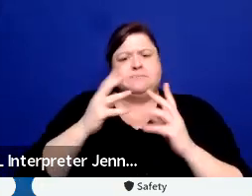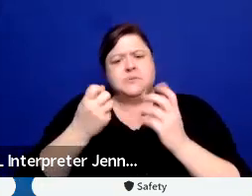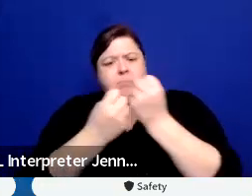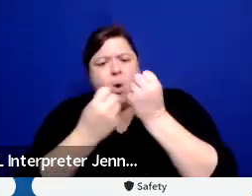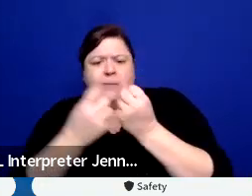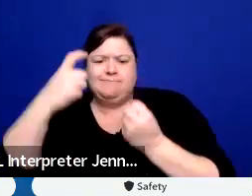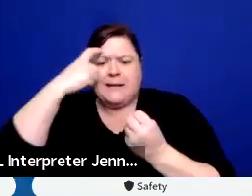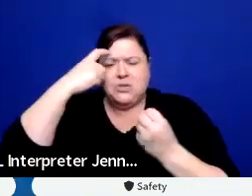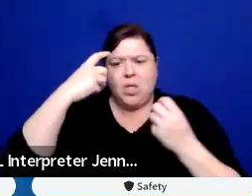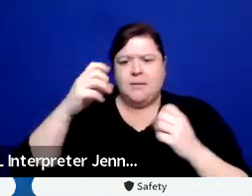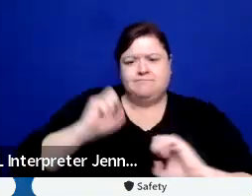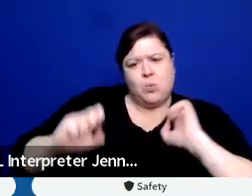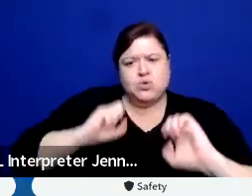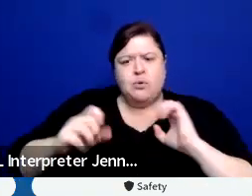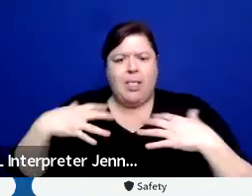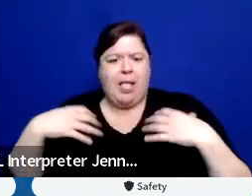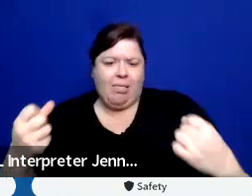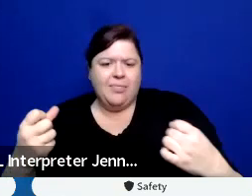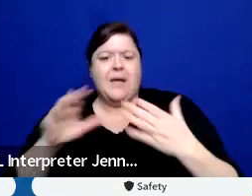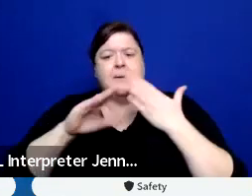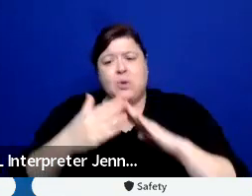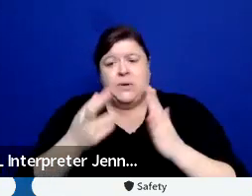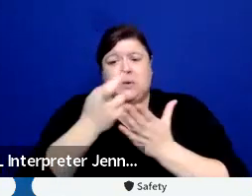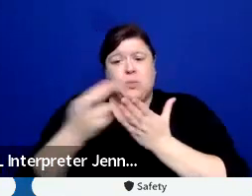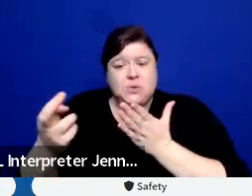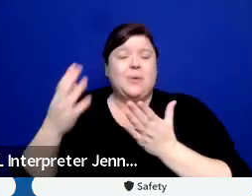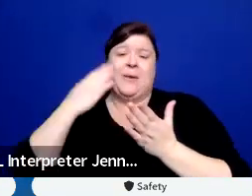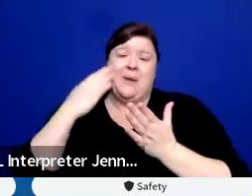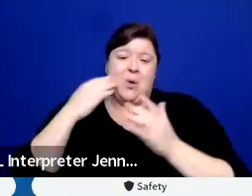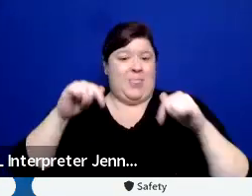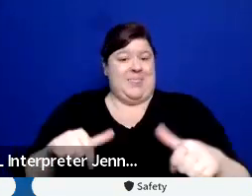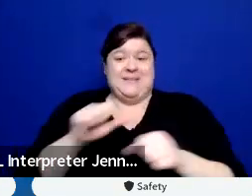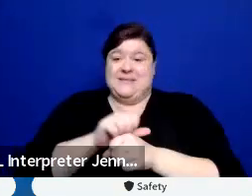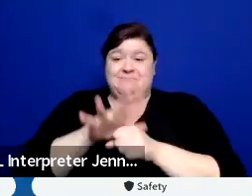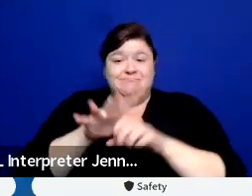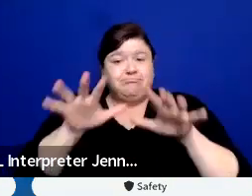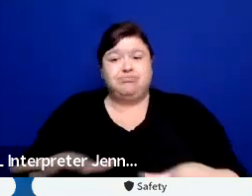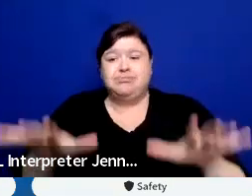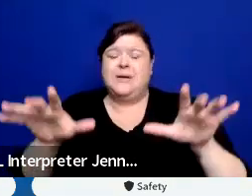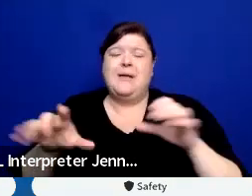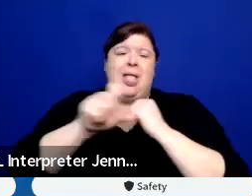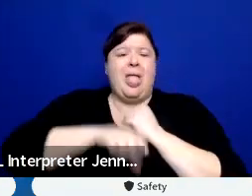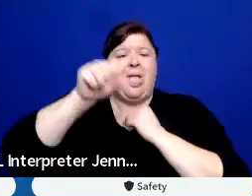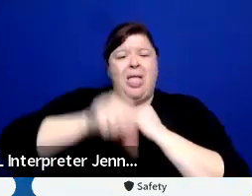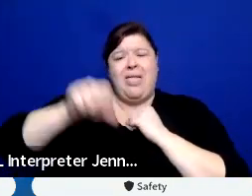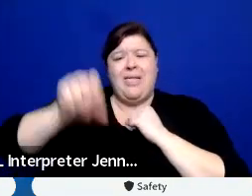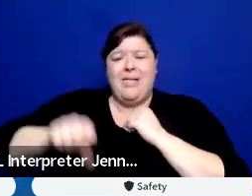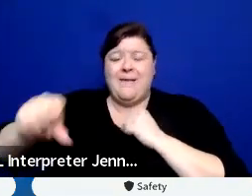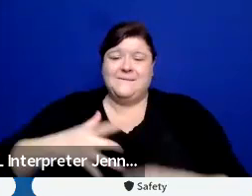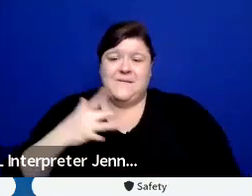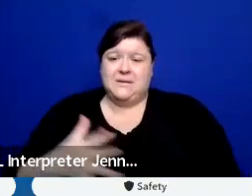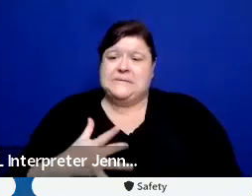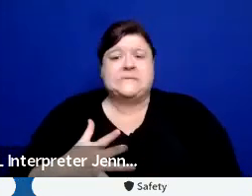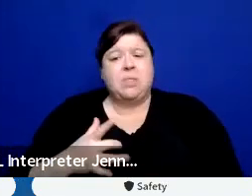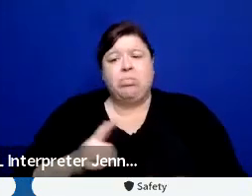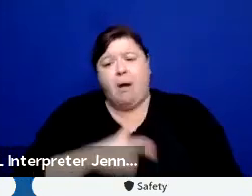and additional community resources. We appreciate that this pandemic has been arduous and are so grateful